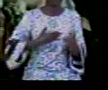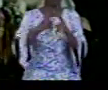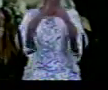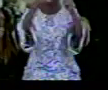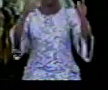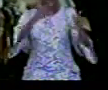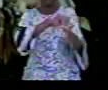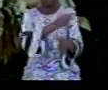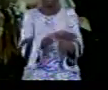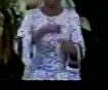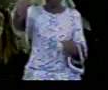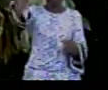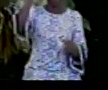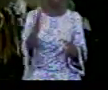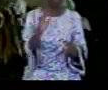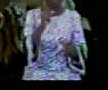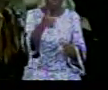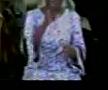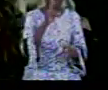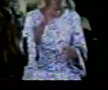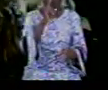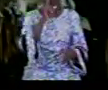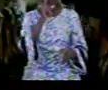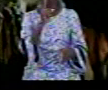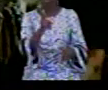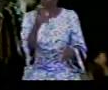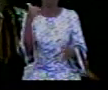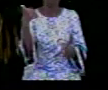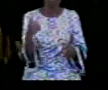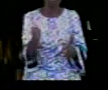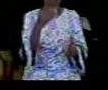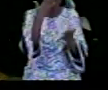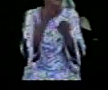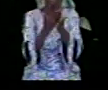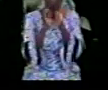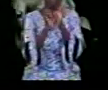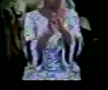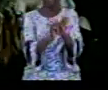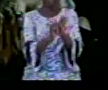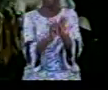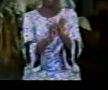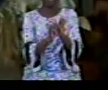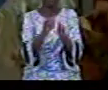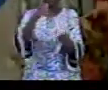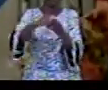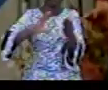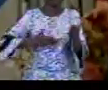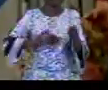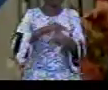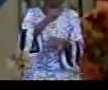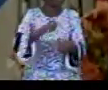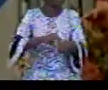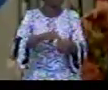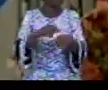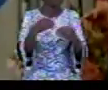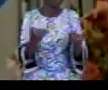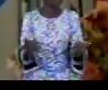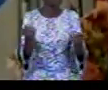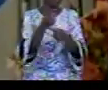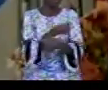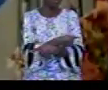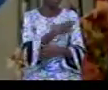You are really a rare gem among many of your contemporaries in our nation today, and